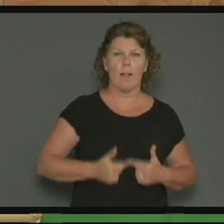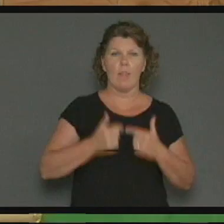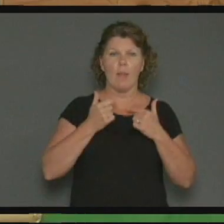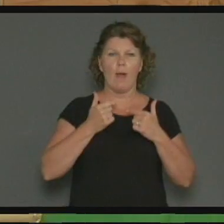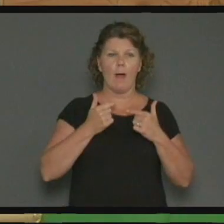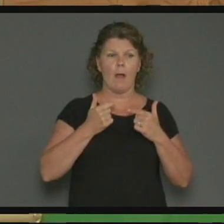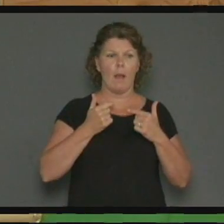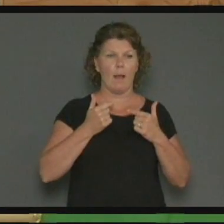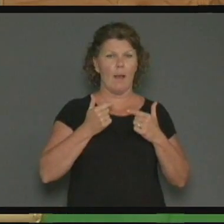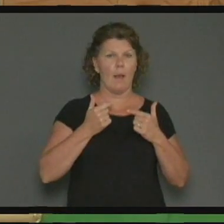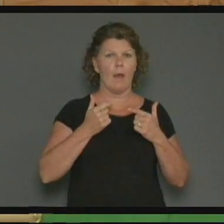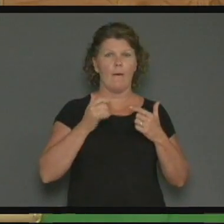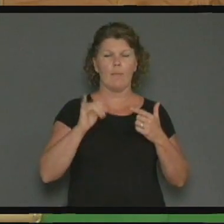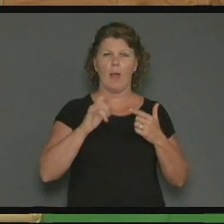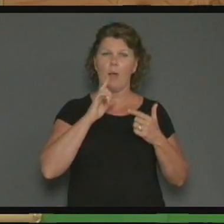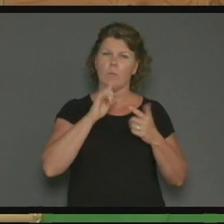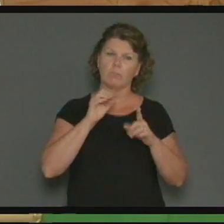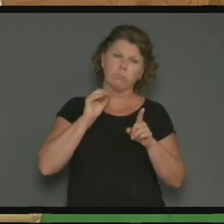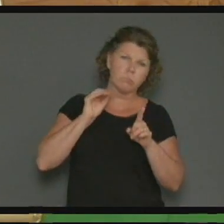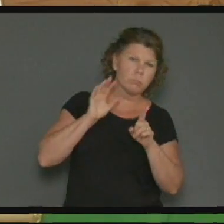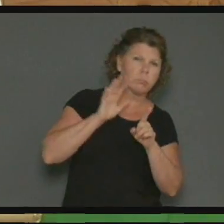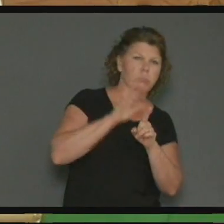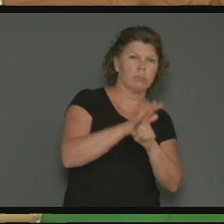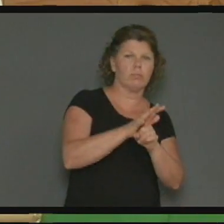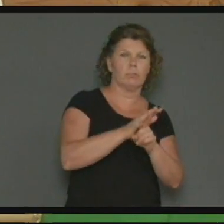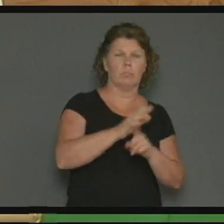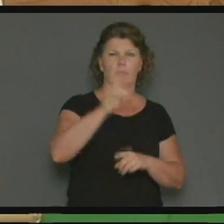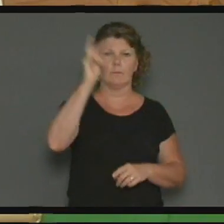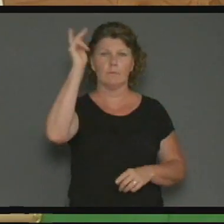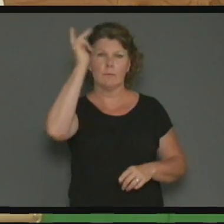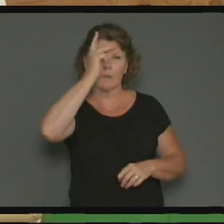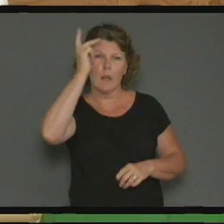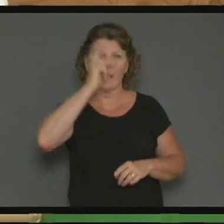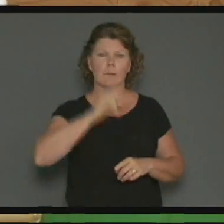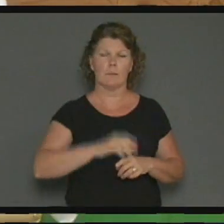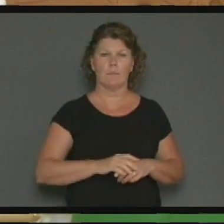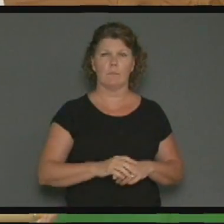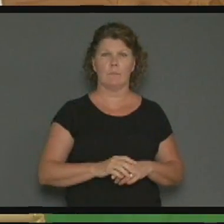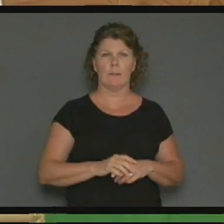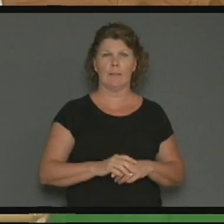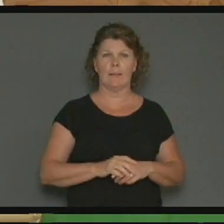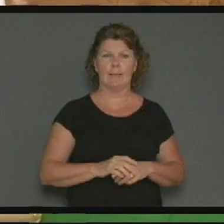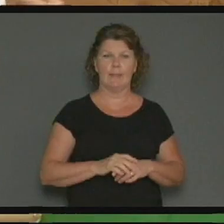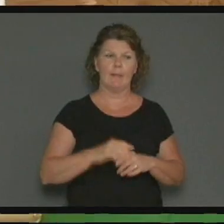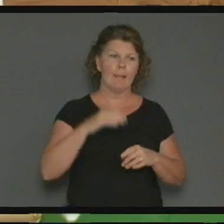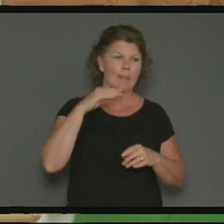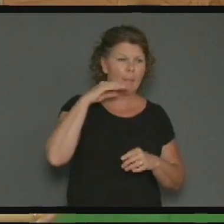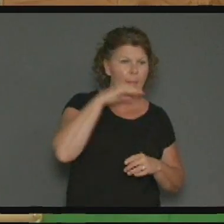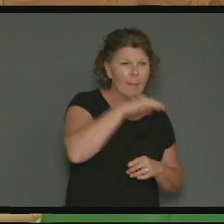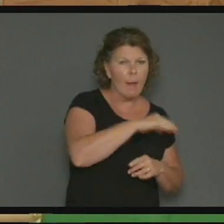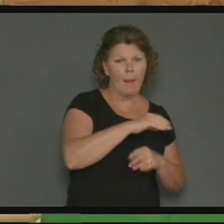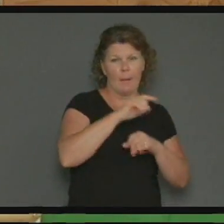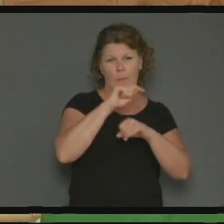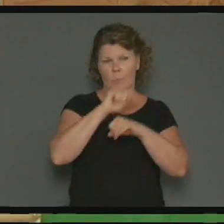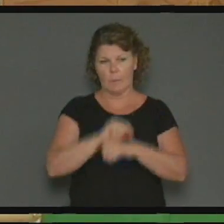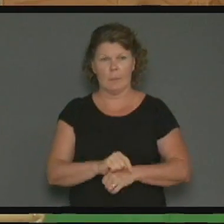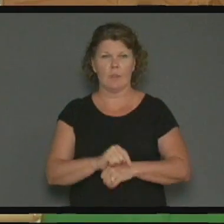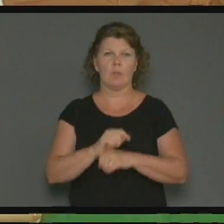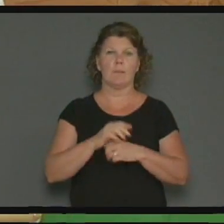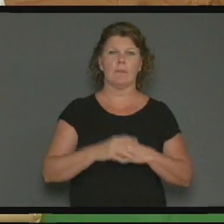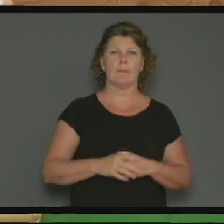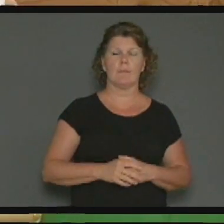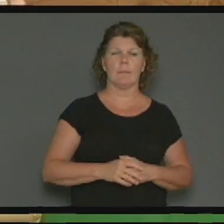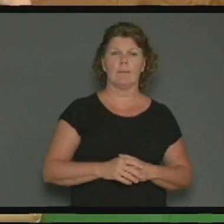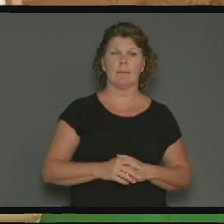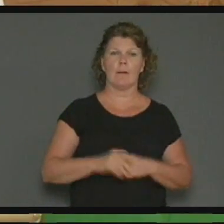is so heavily influenced by philosophies, empty deception, human traditions, and the